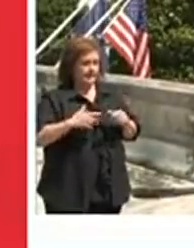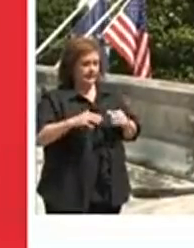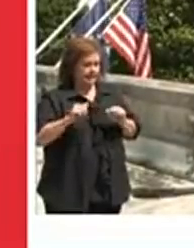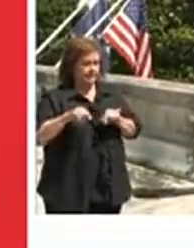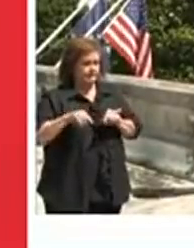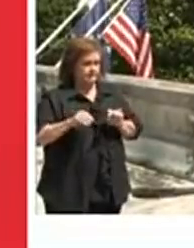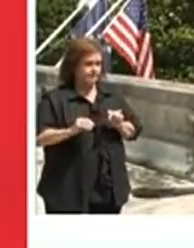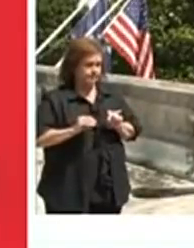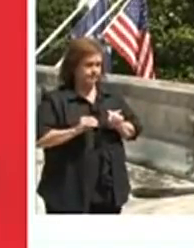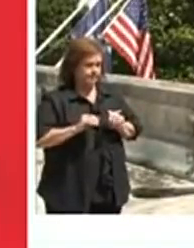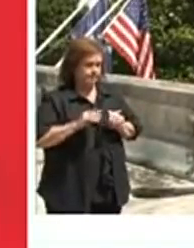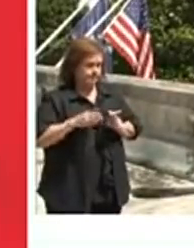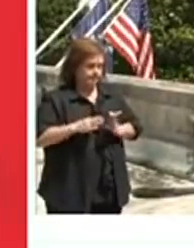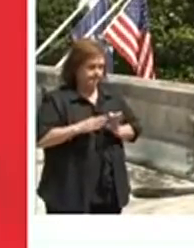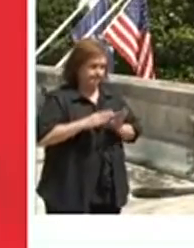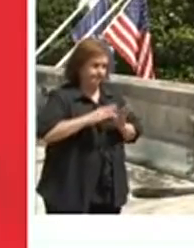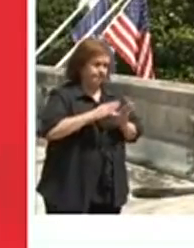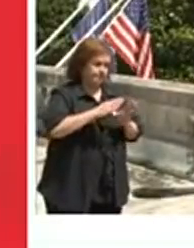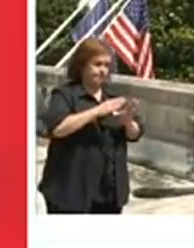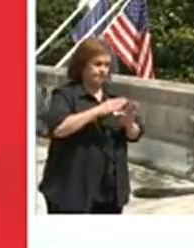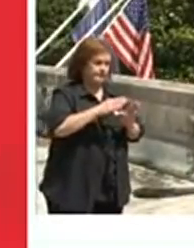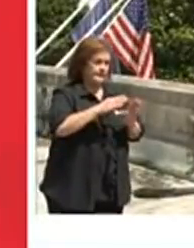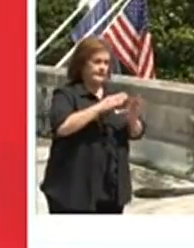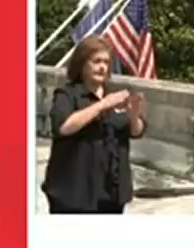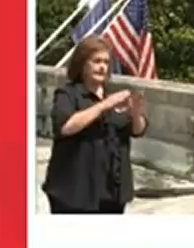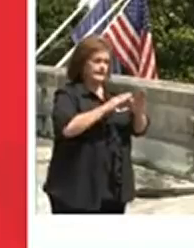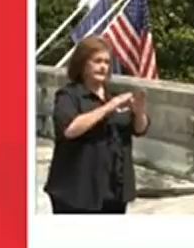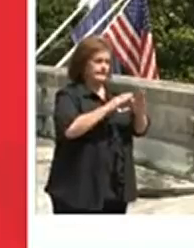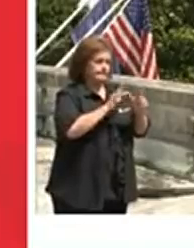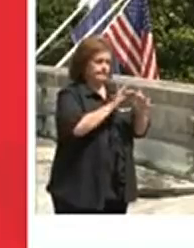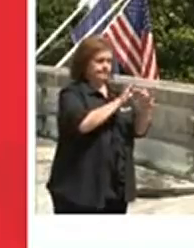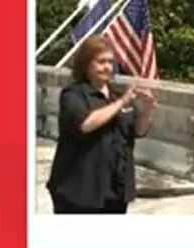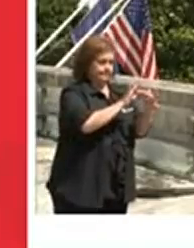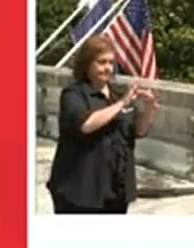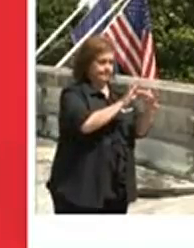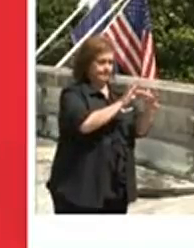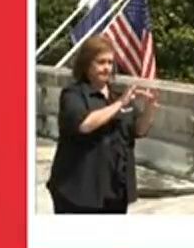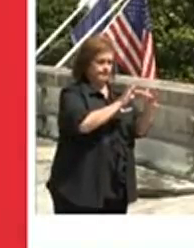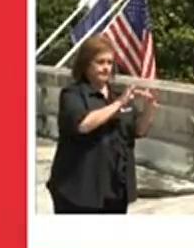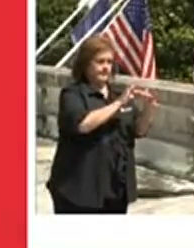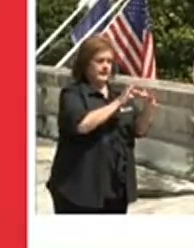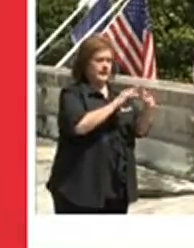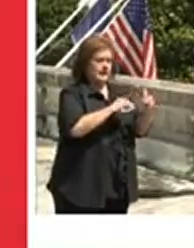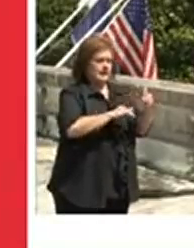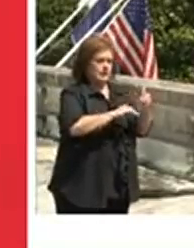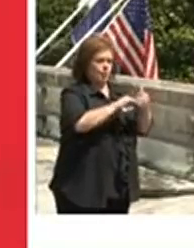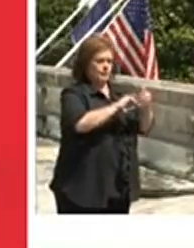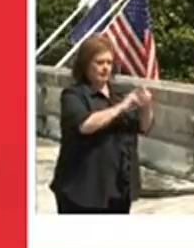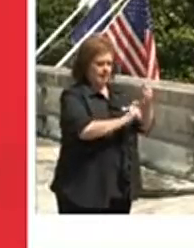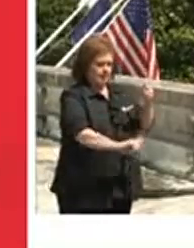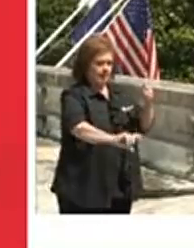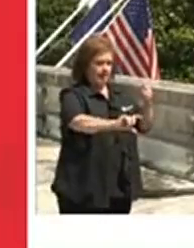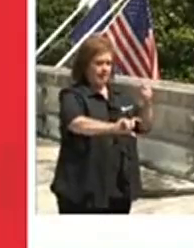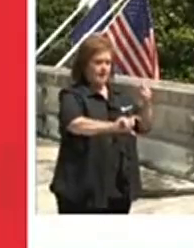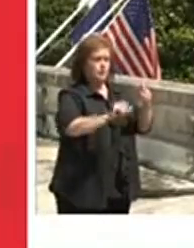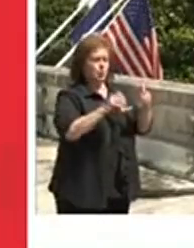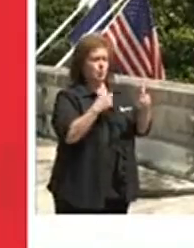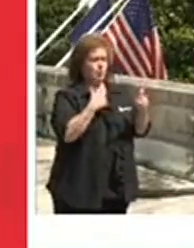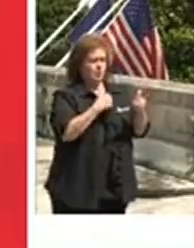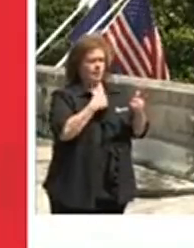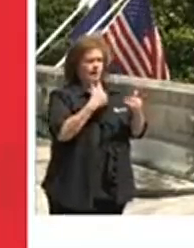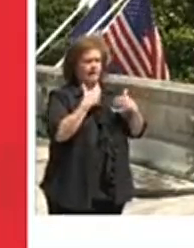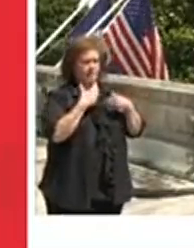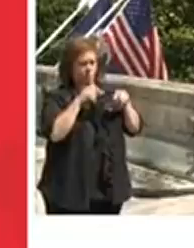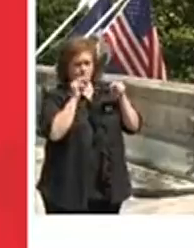Gulf of Mexico over the weekend. As of 10:15 a.m., a tropical storm watch has been issued for our entire area. It